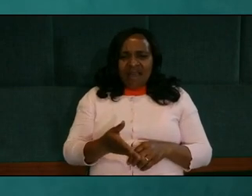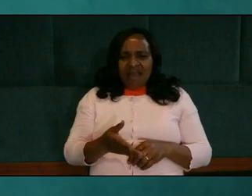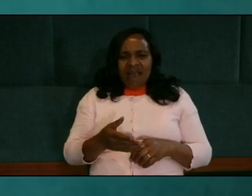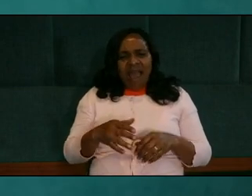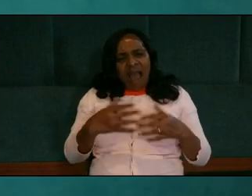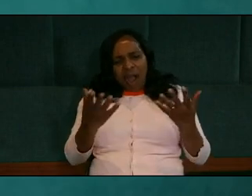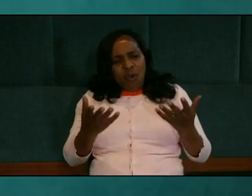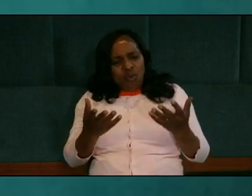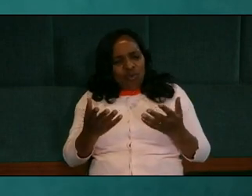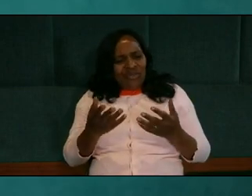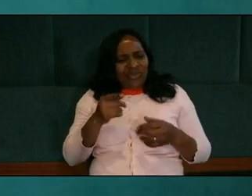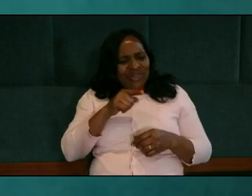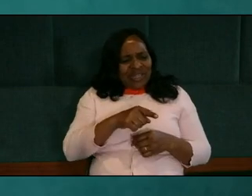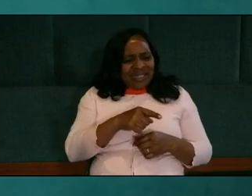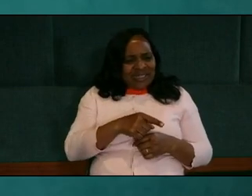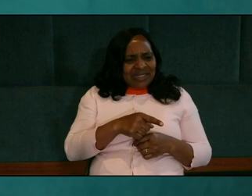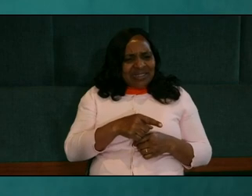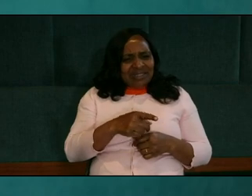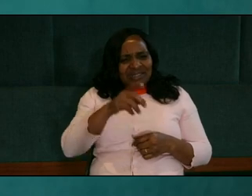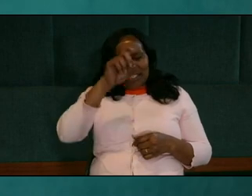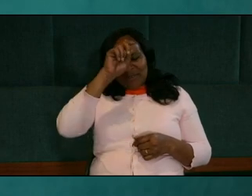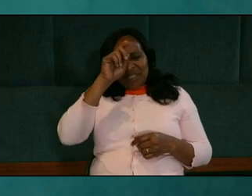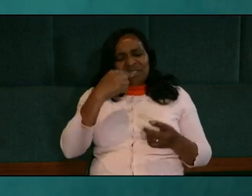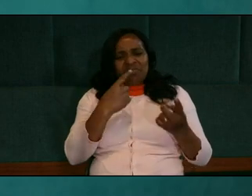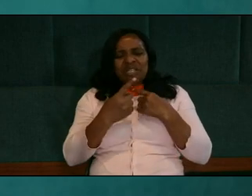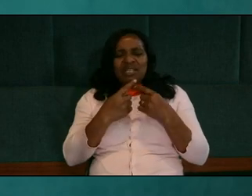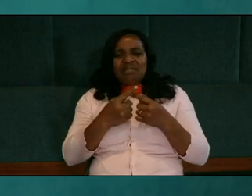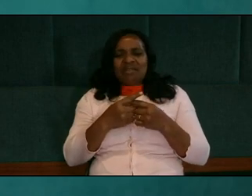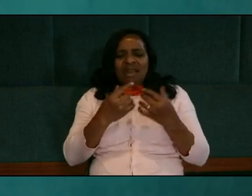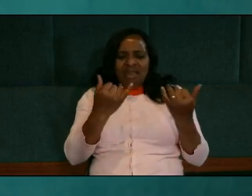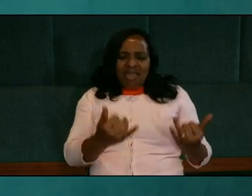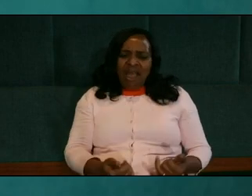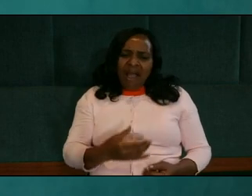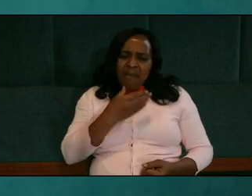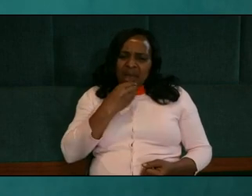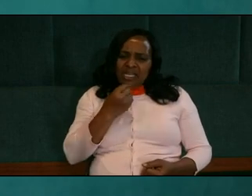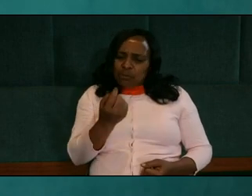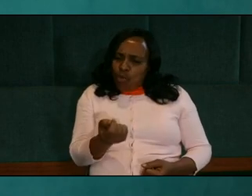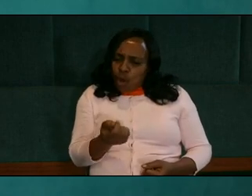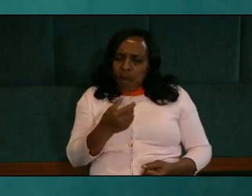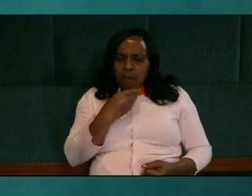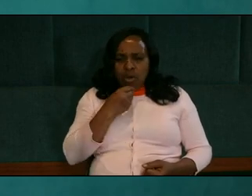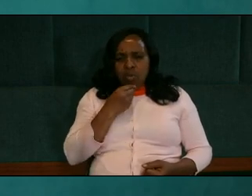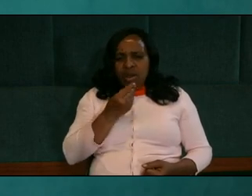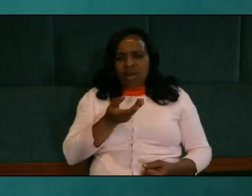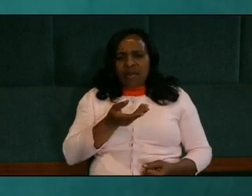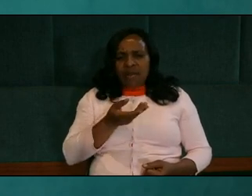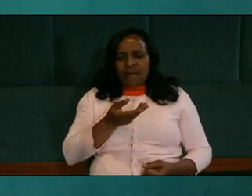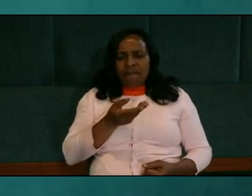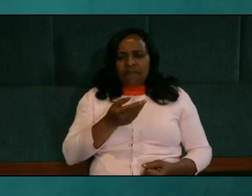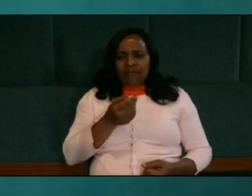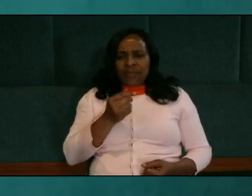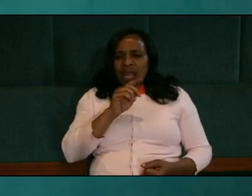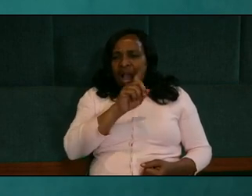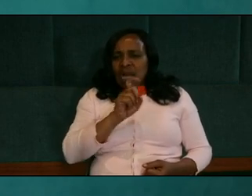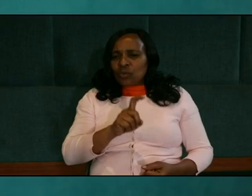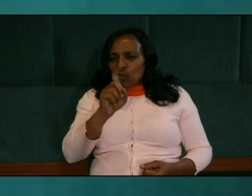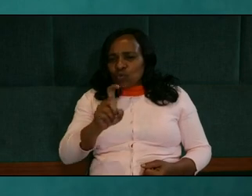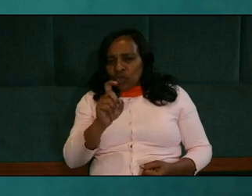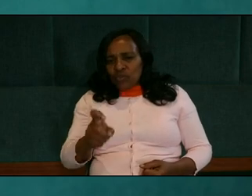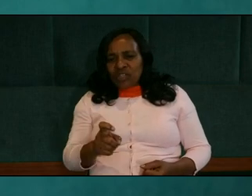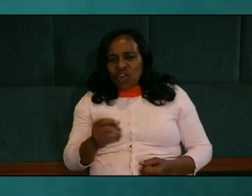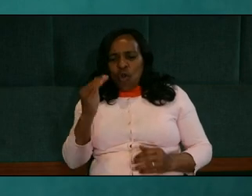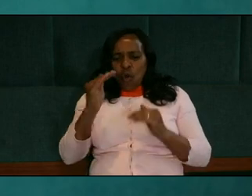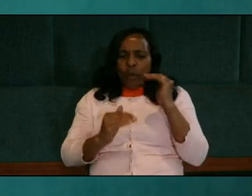to this midget, so to speak, young man, small boy?" Like that sort of thing. I think that sort